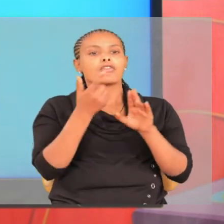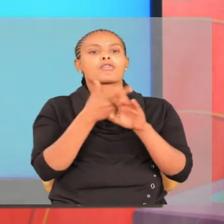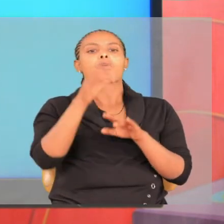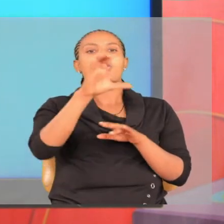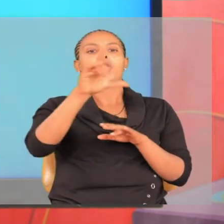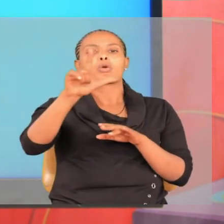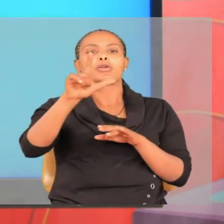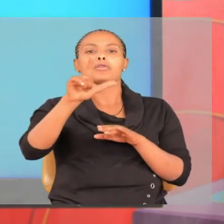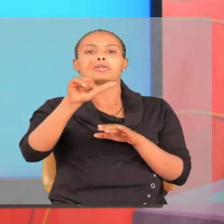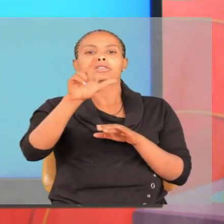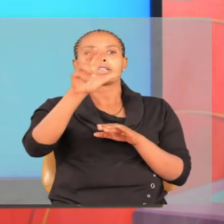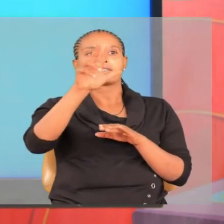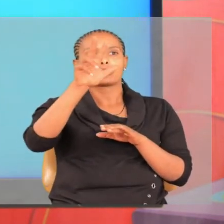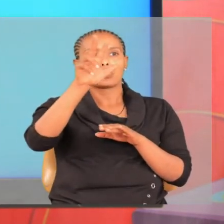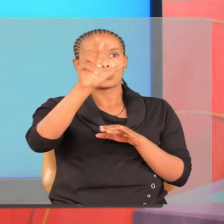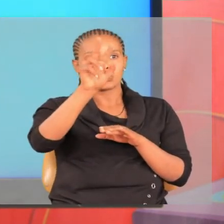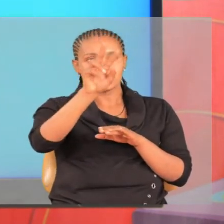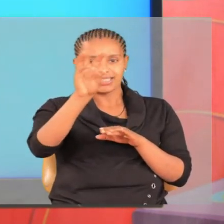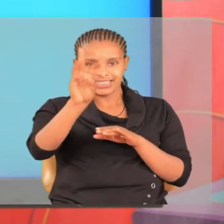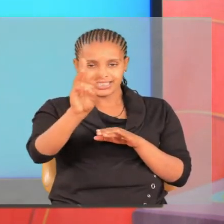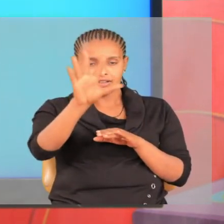chlorine 37 is